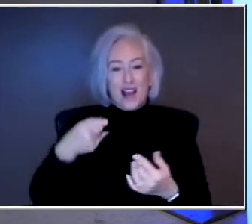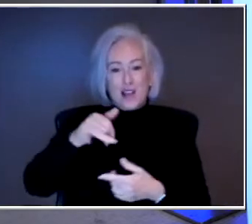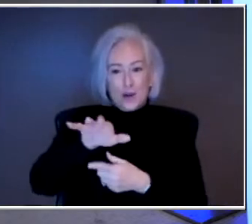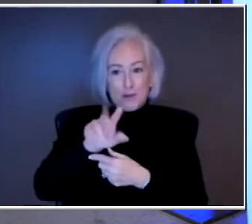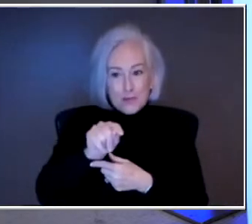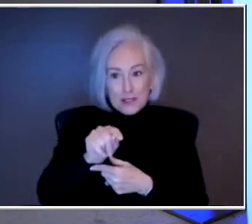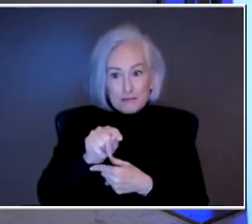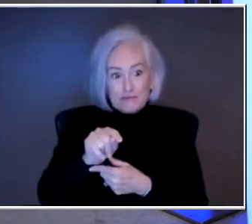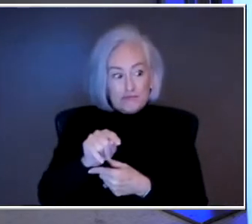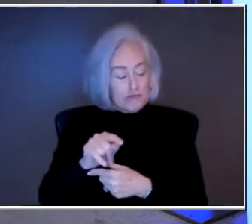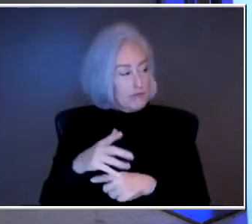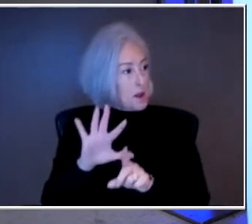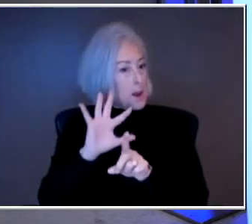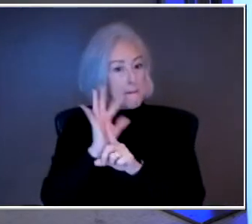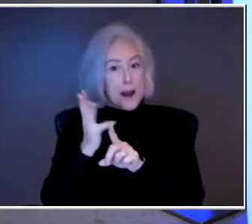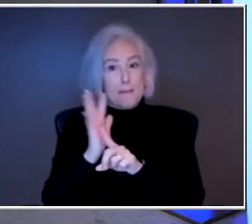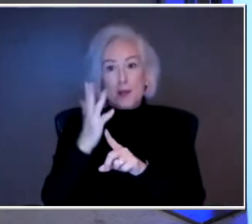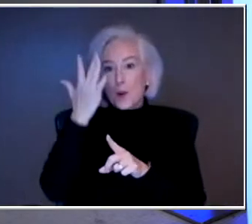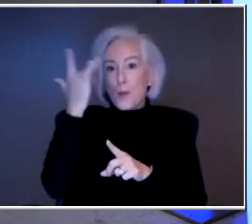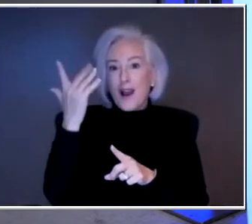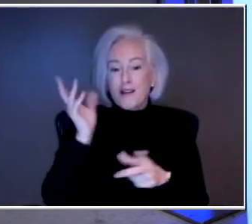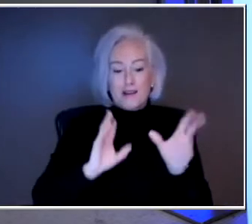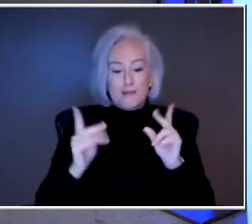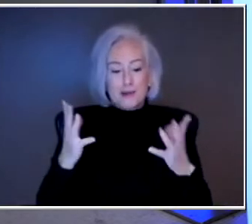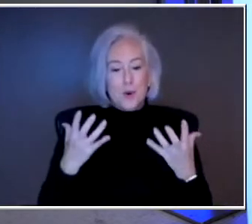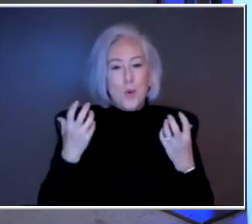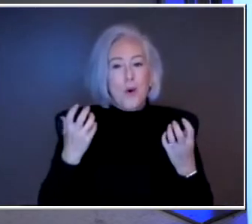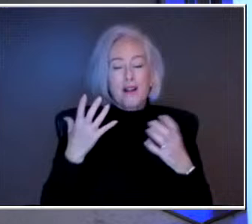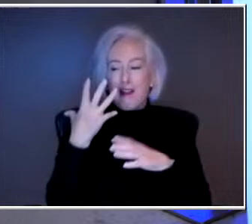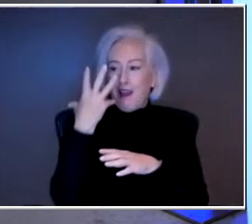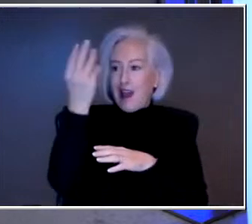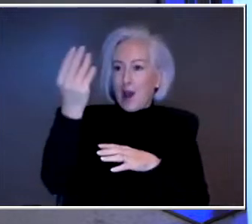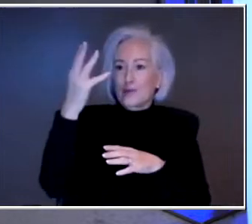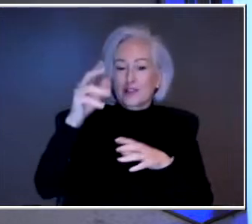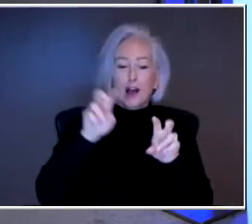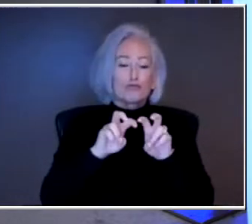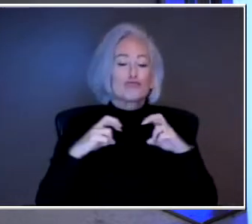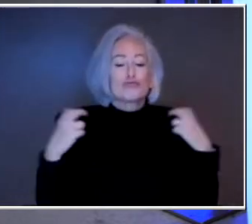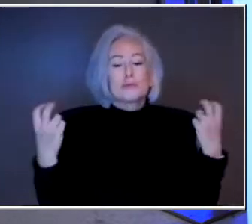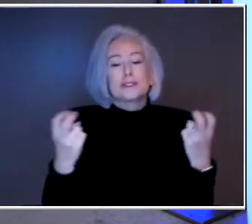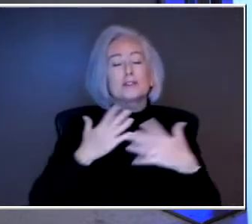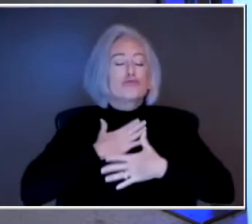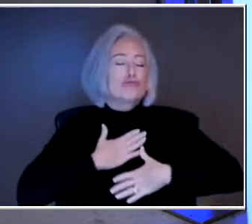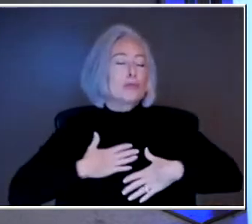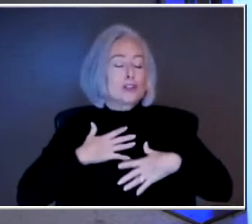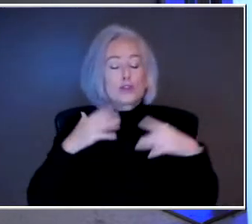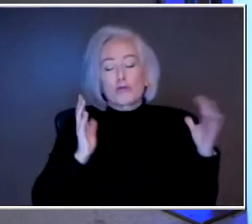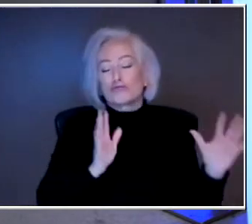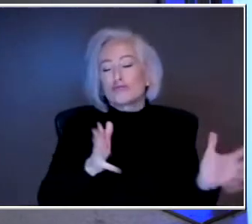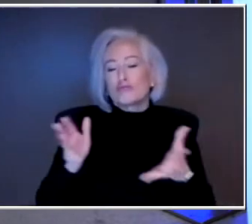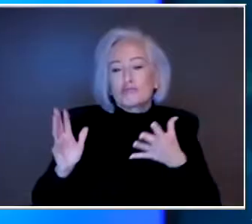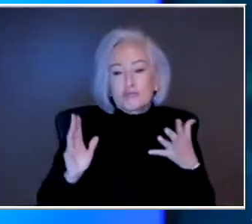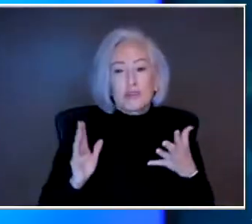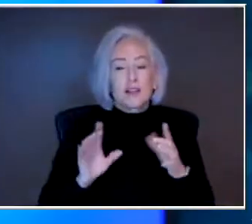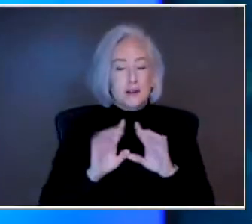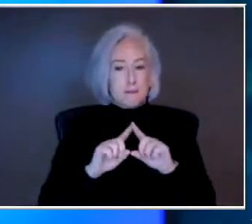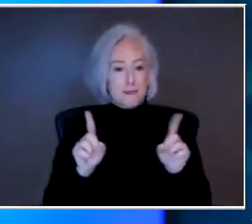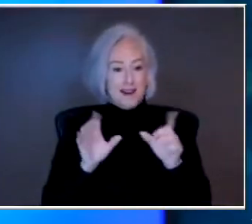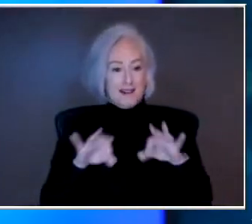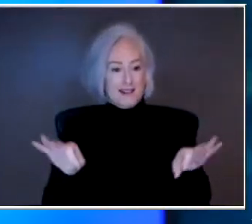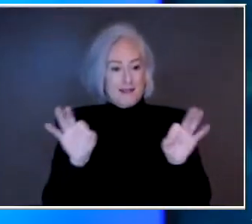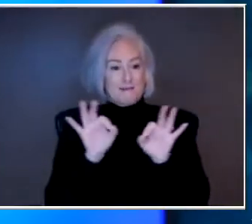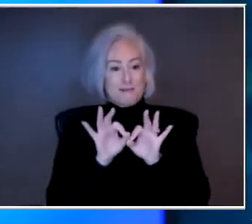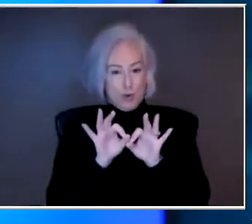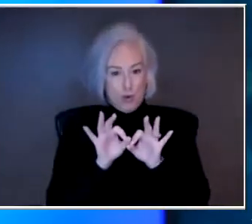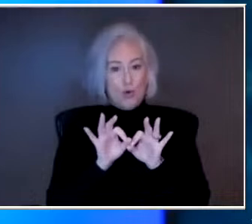outdoor back deck space, as we know. But what are the main things people should know or avoid? Yeah, so again, just like any